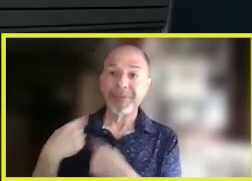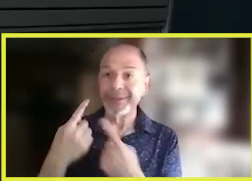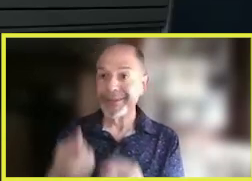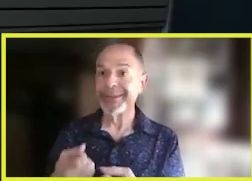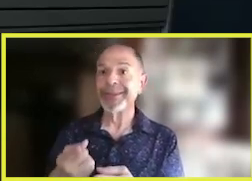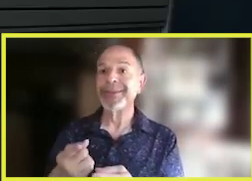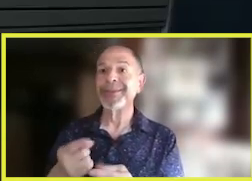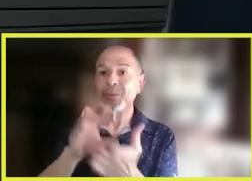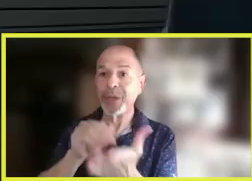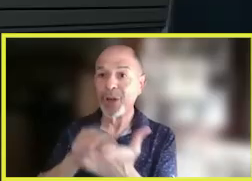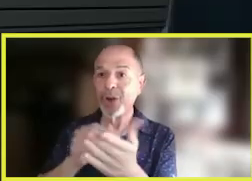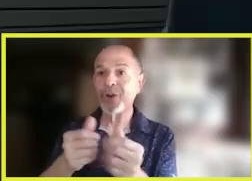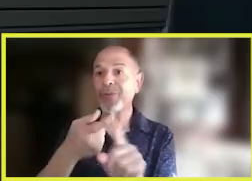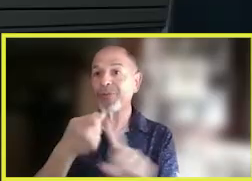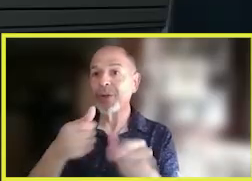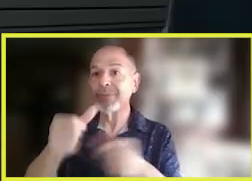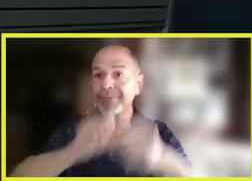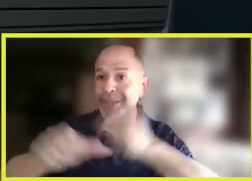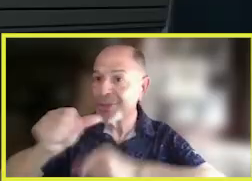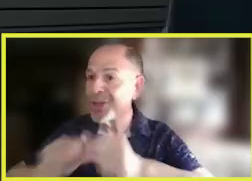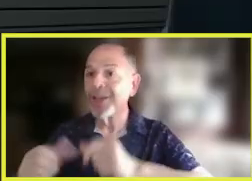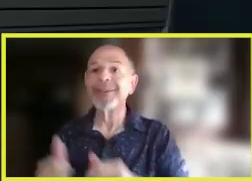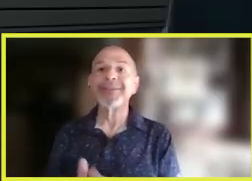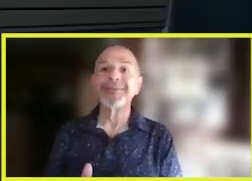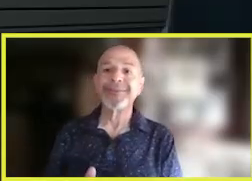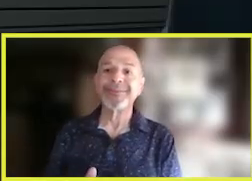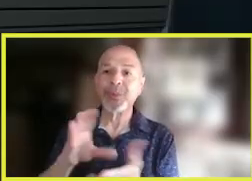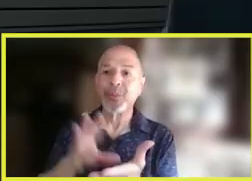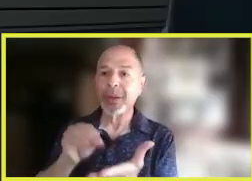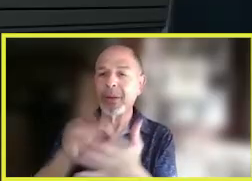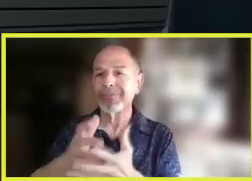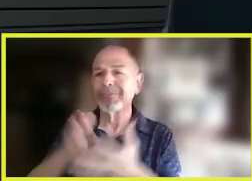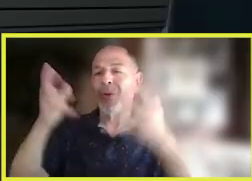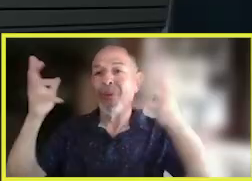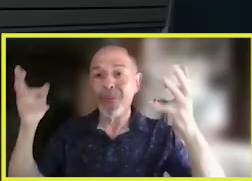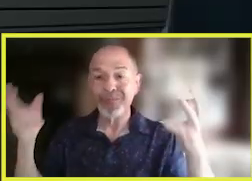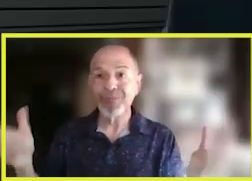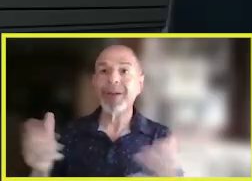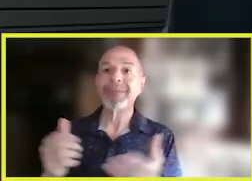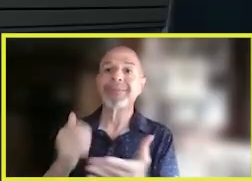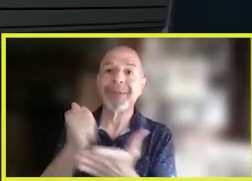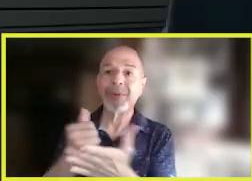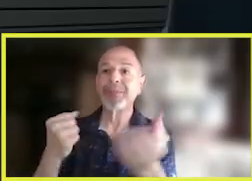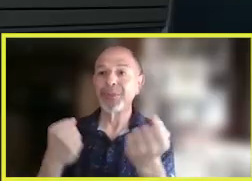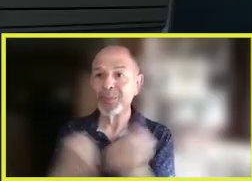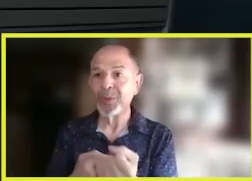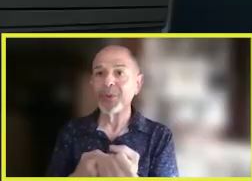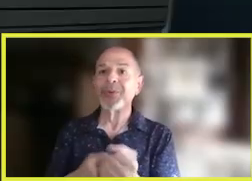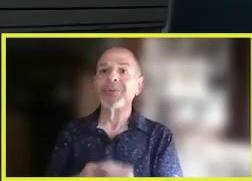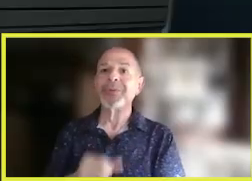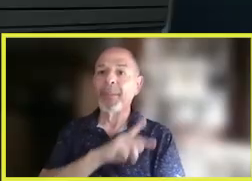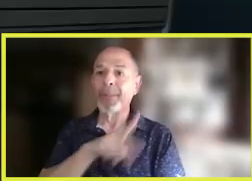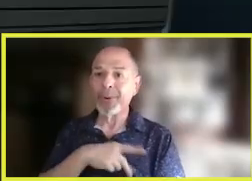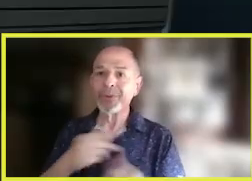we learn from each other is so much. We just learned so much from just our own personal